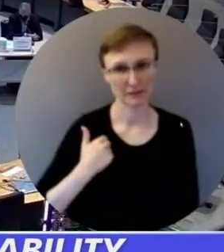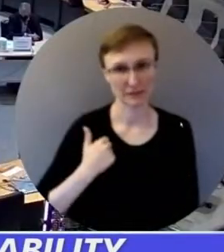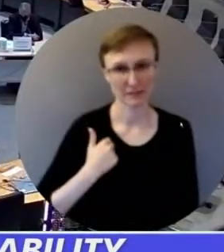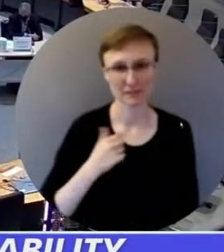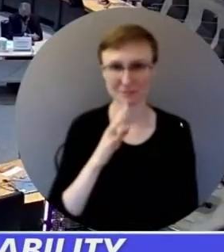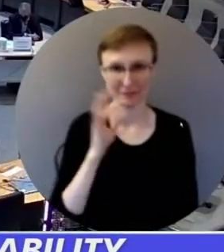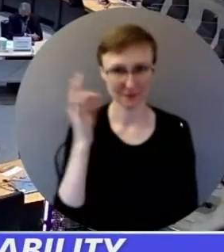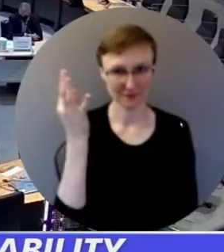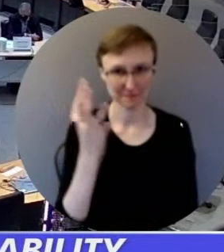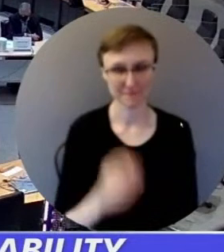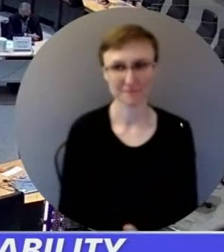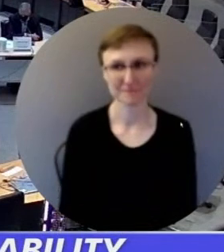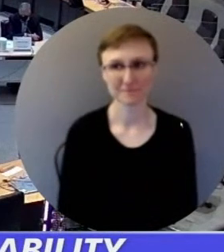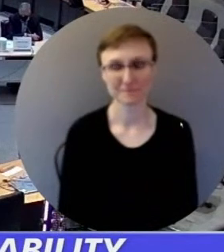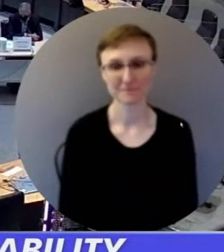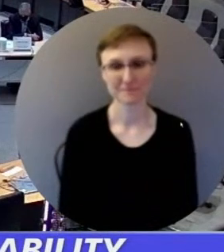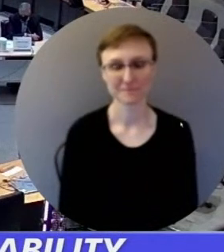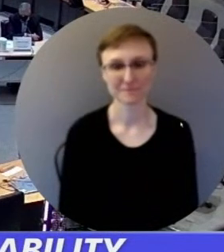everyone.